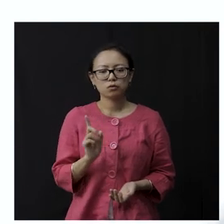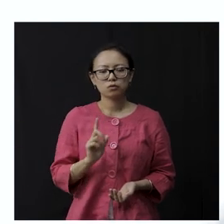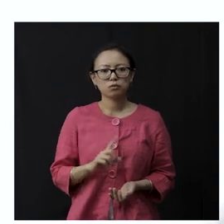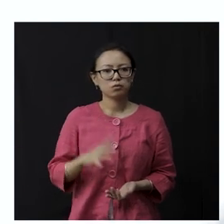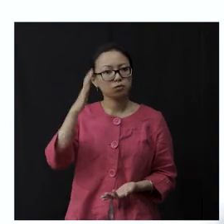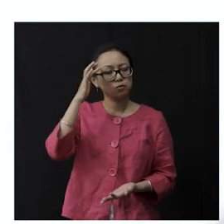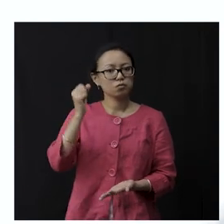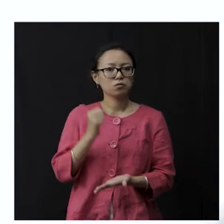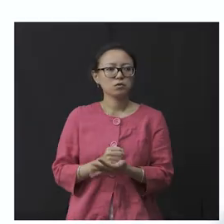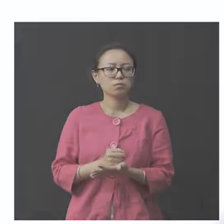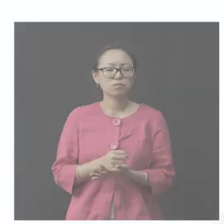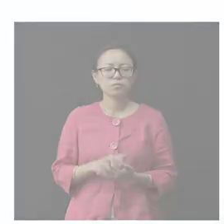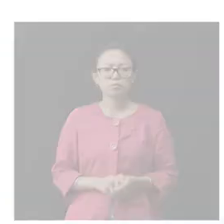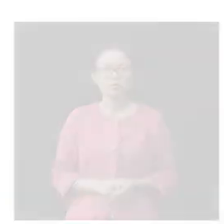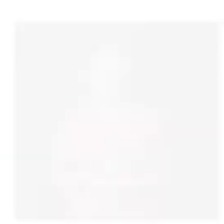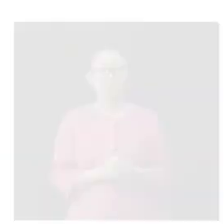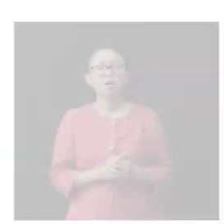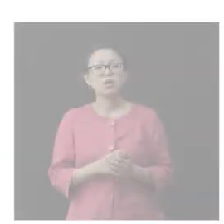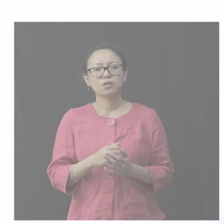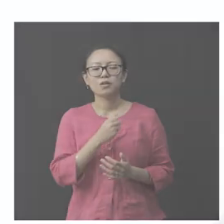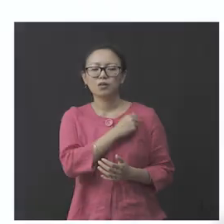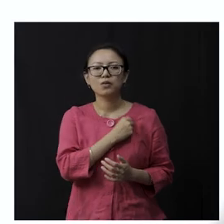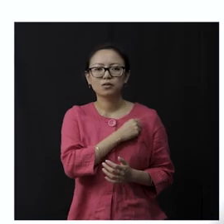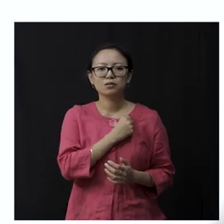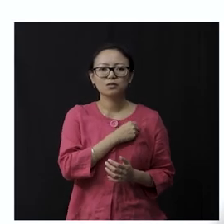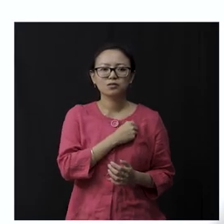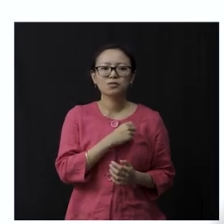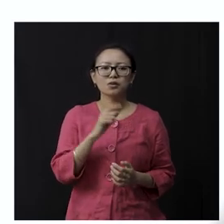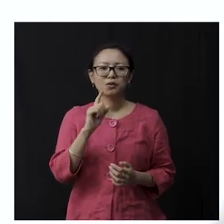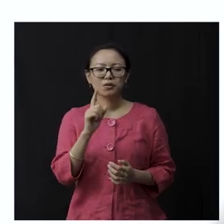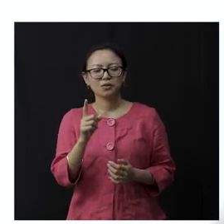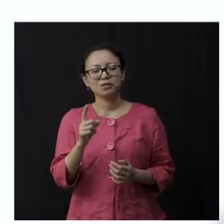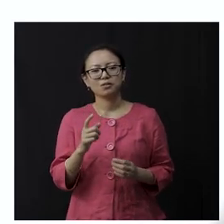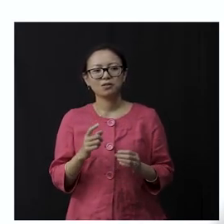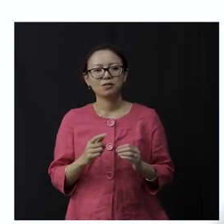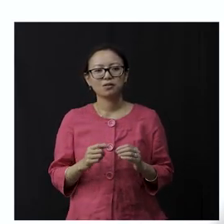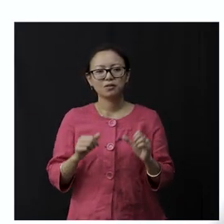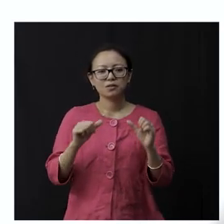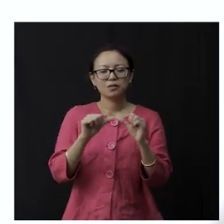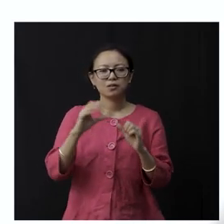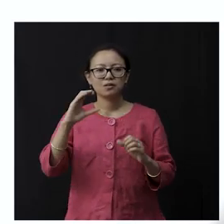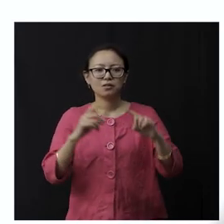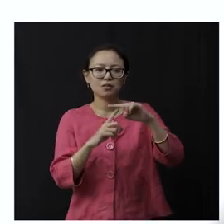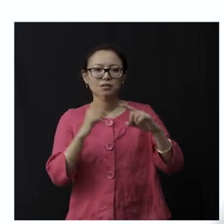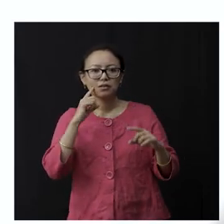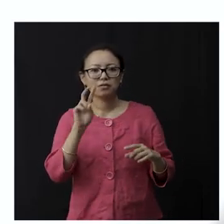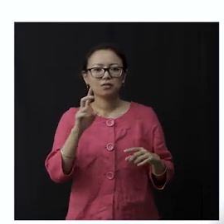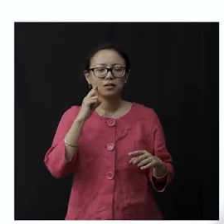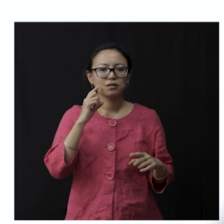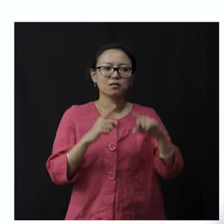it is very important that you keep in mind. Okay? Another activity. Yes. Very exciting.